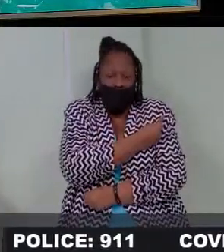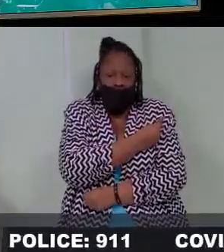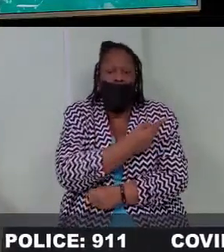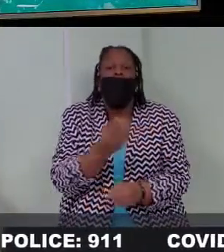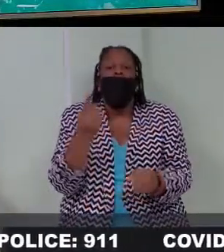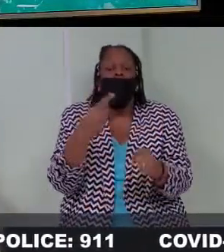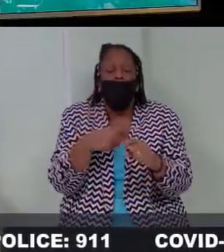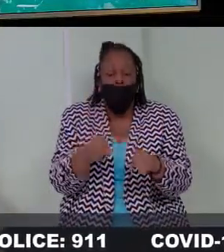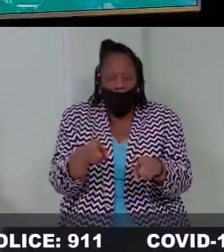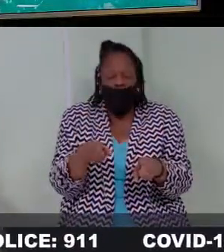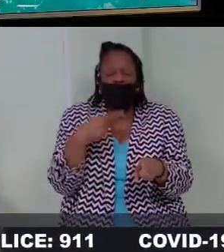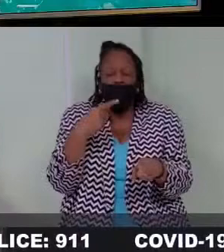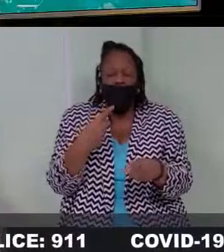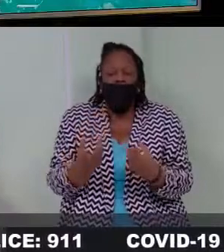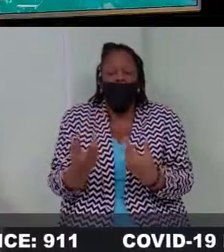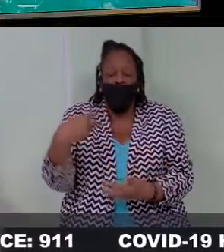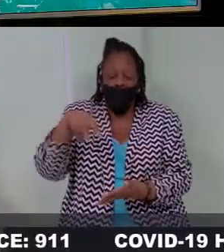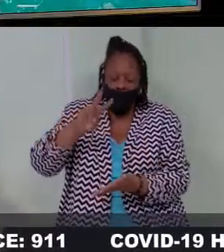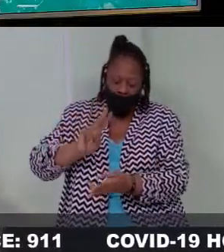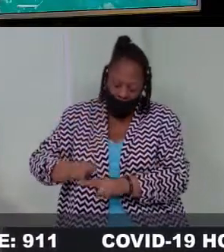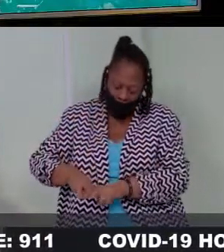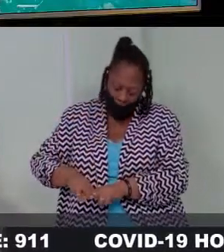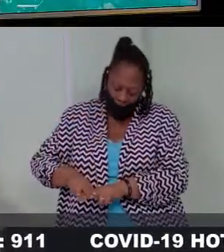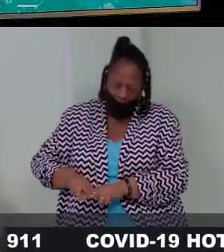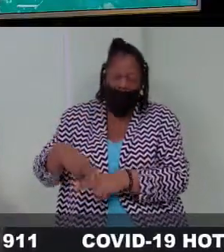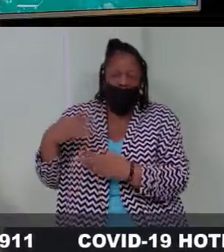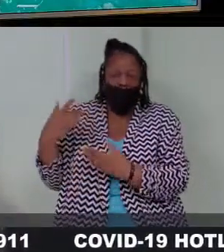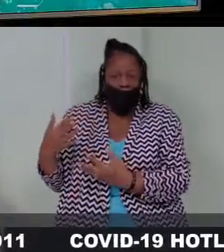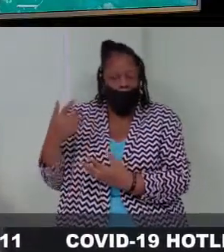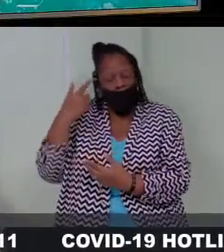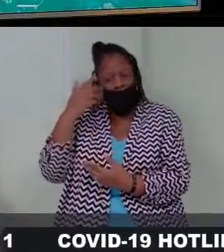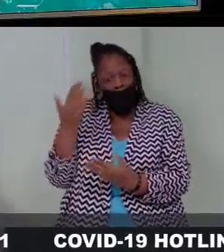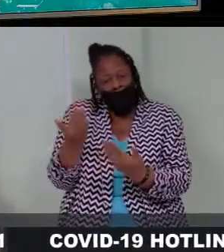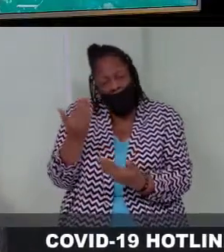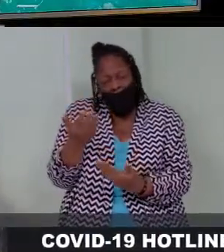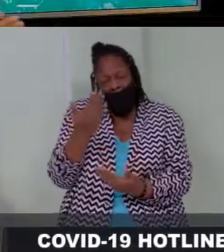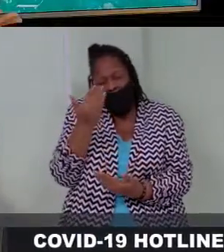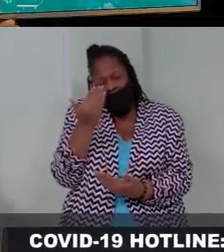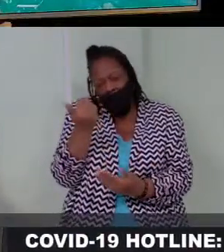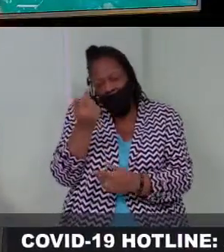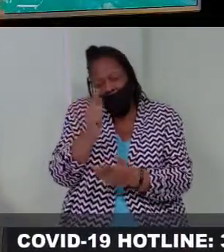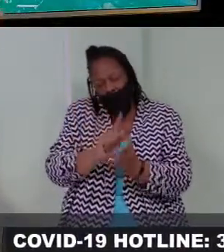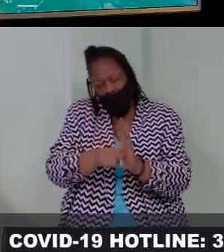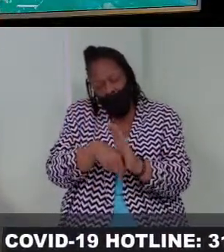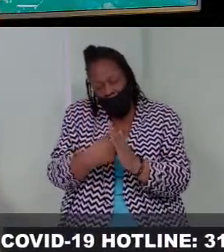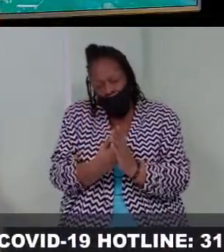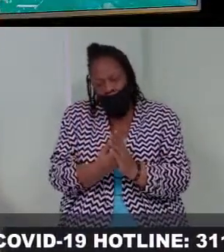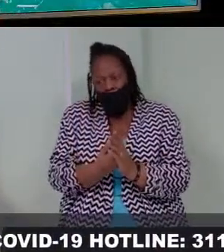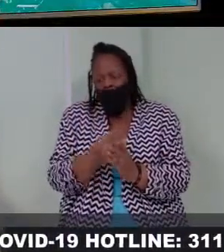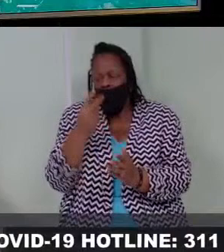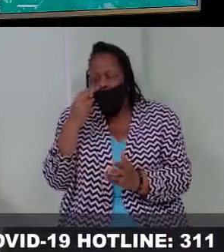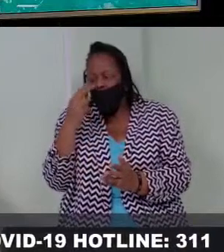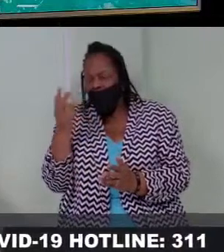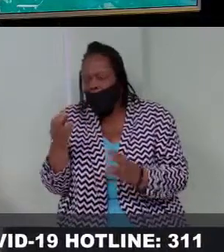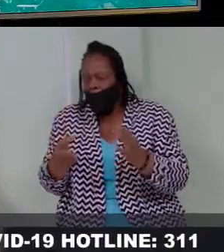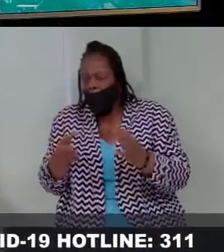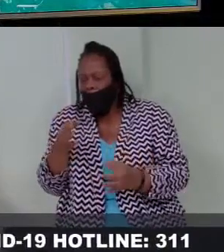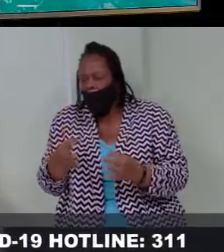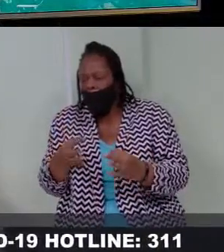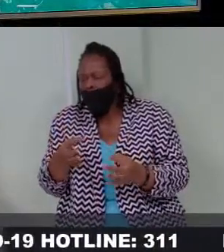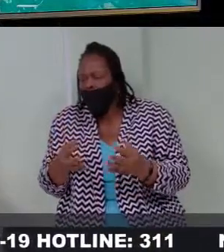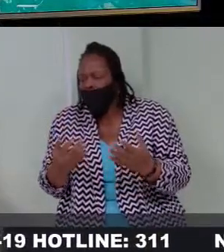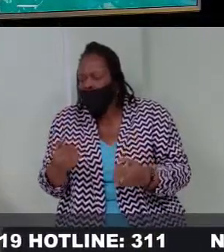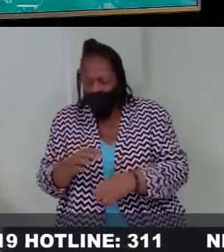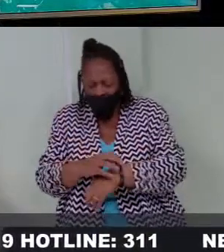for at least 15 minutes unobserved just to make sure, you don't experience a reaction of